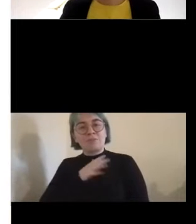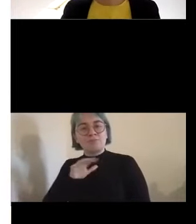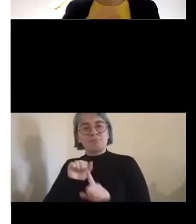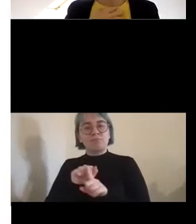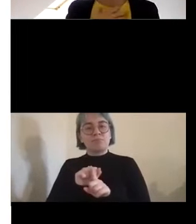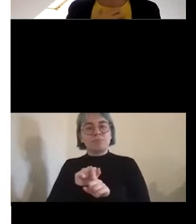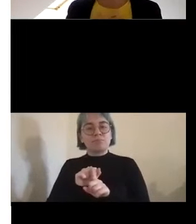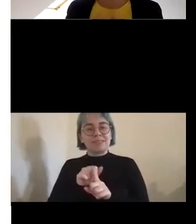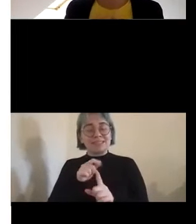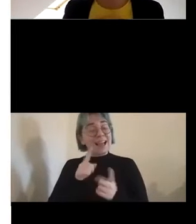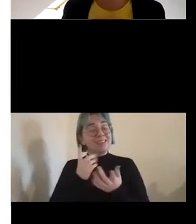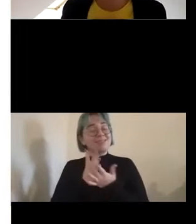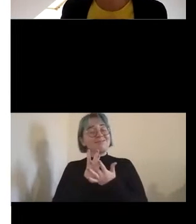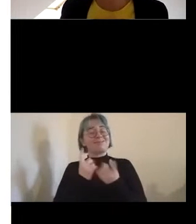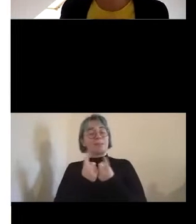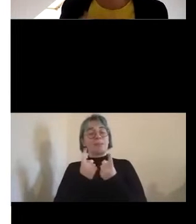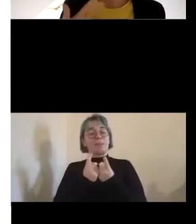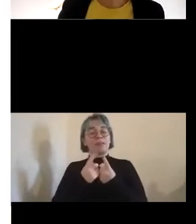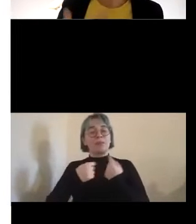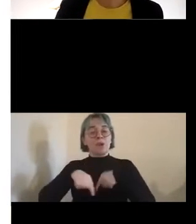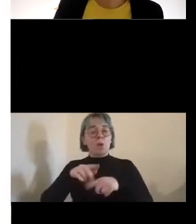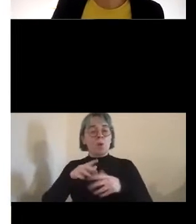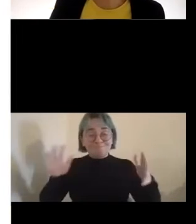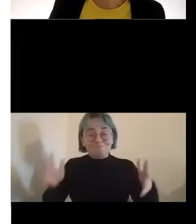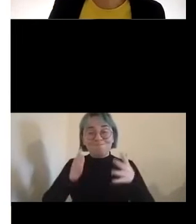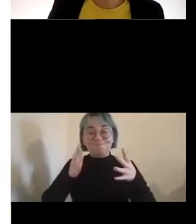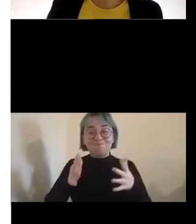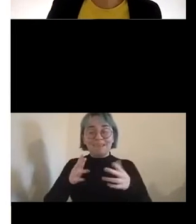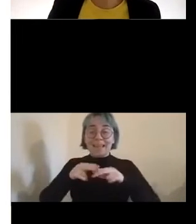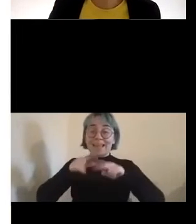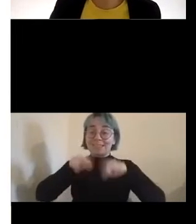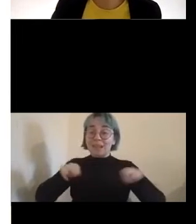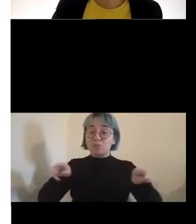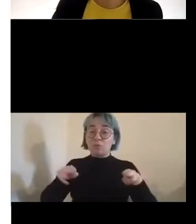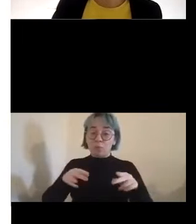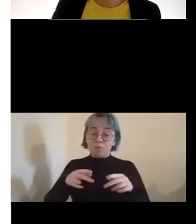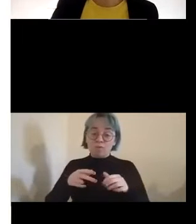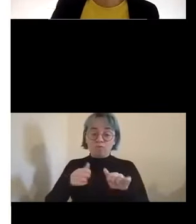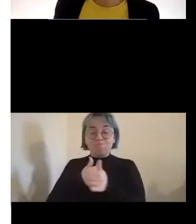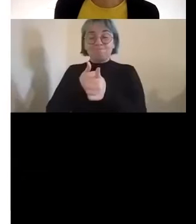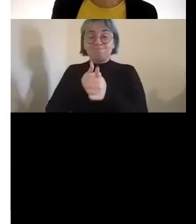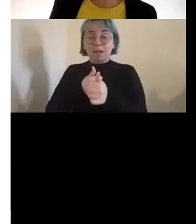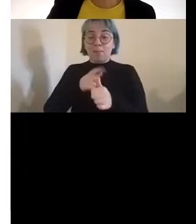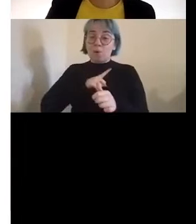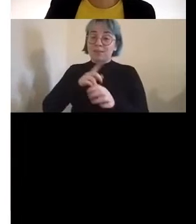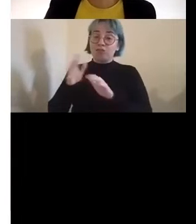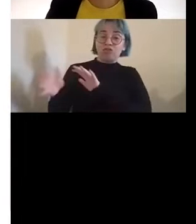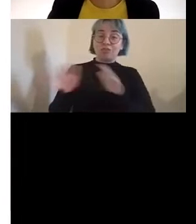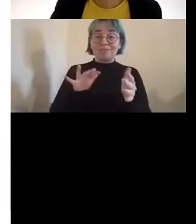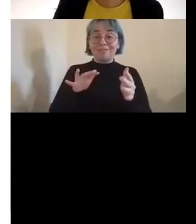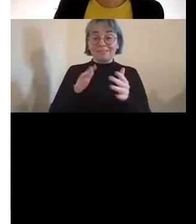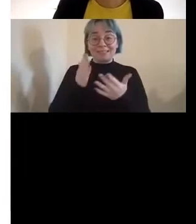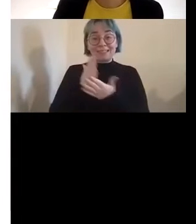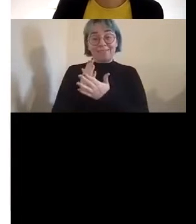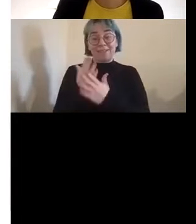that's also something, and that's why we also put so much emphasis on the international legal framework, because that's really shifted during the